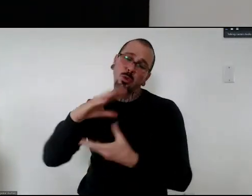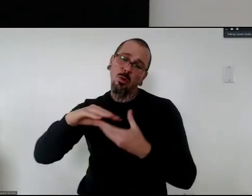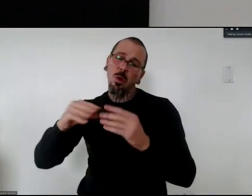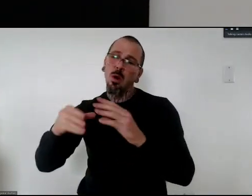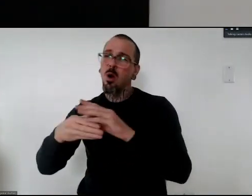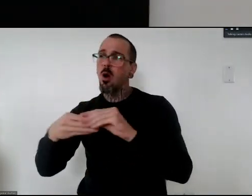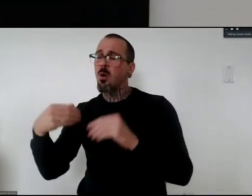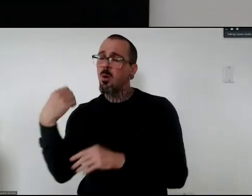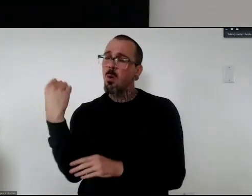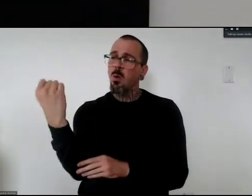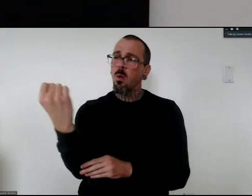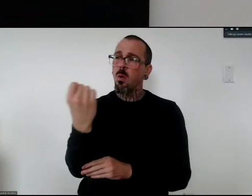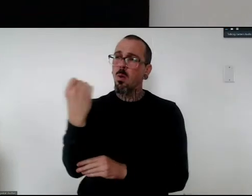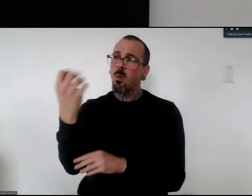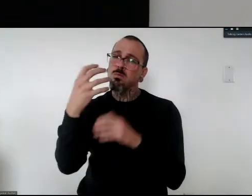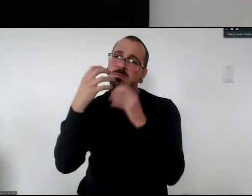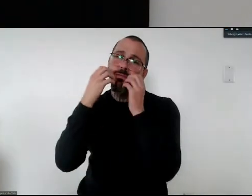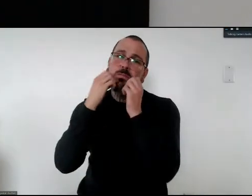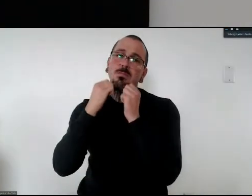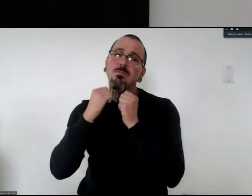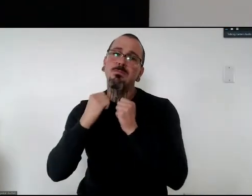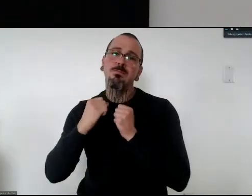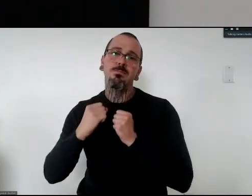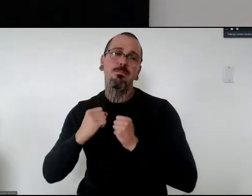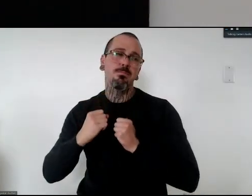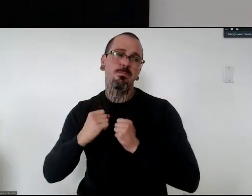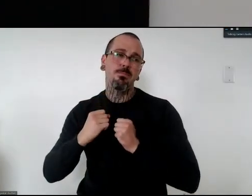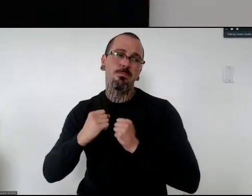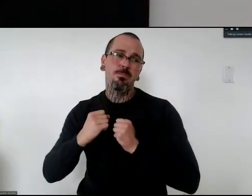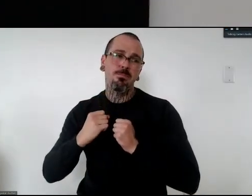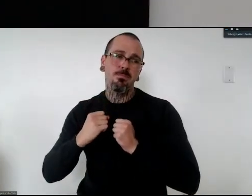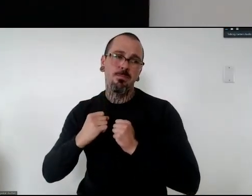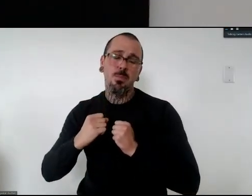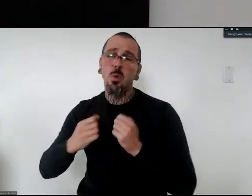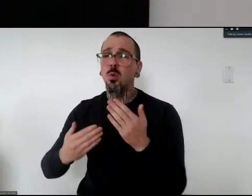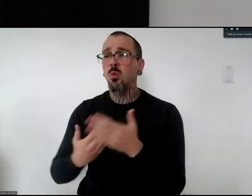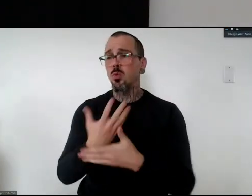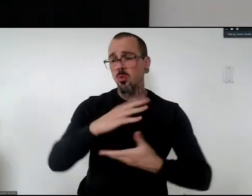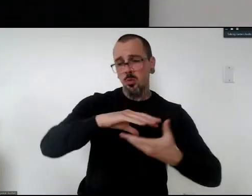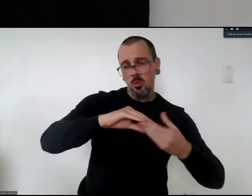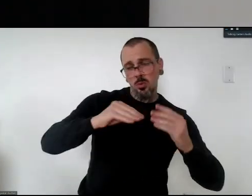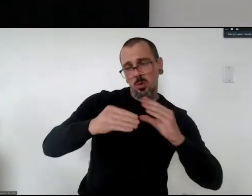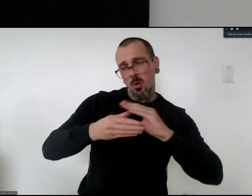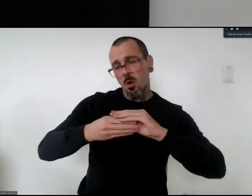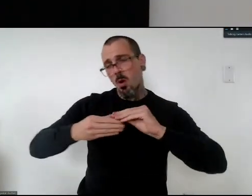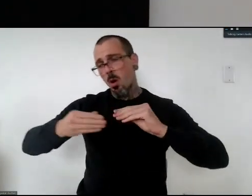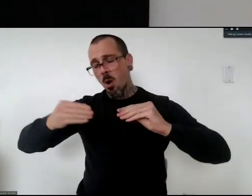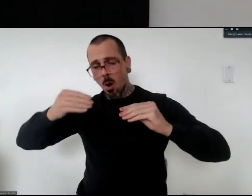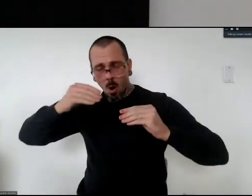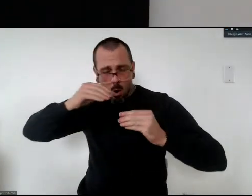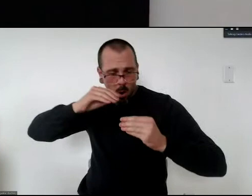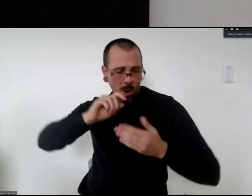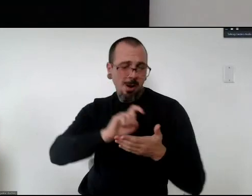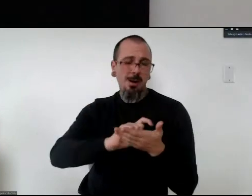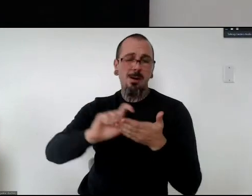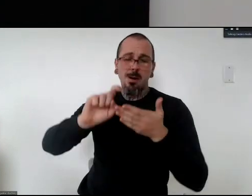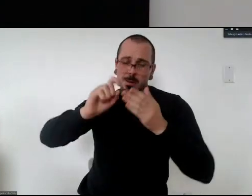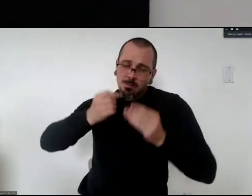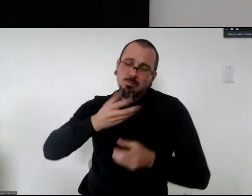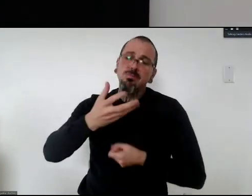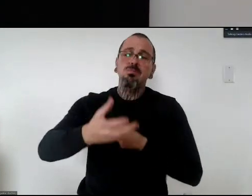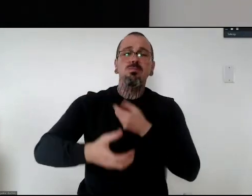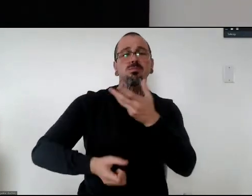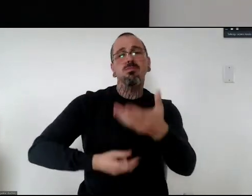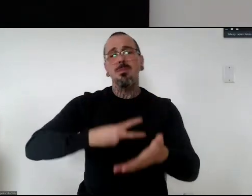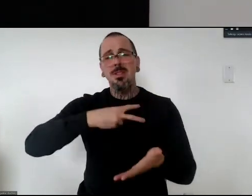history. Write a new plot, dance, drum. Do not forget,